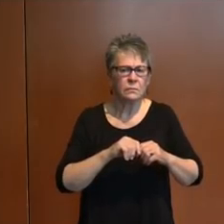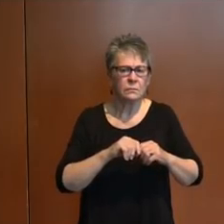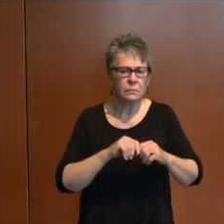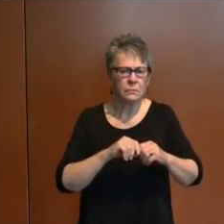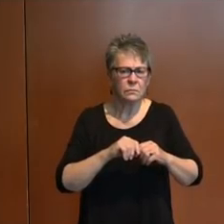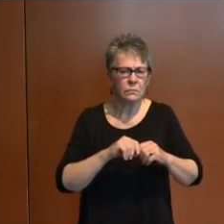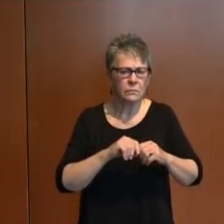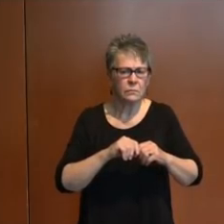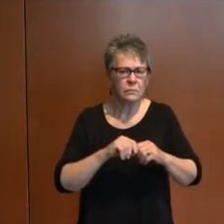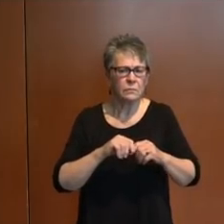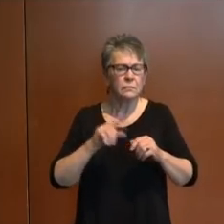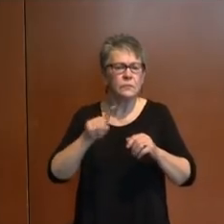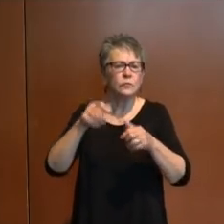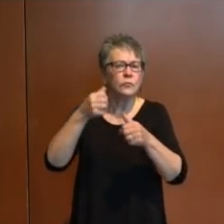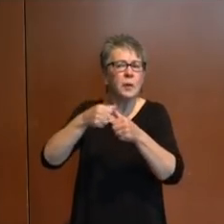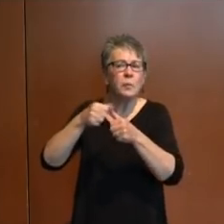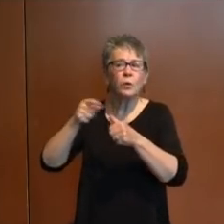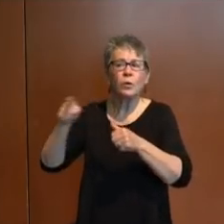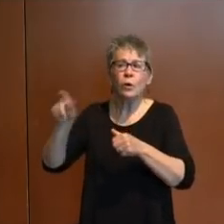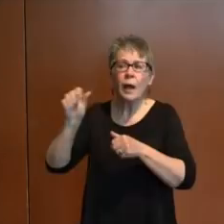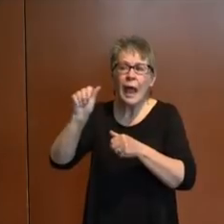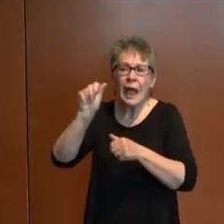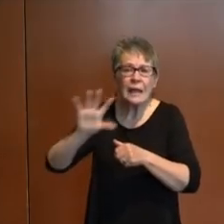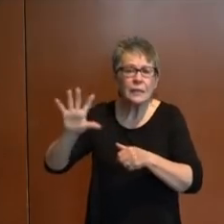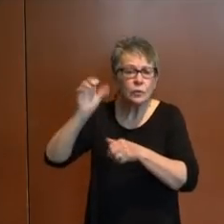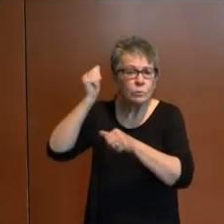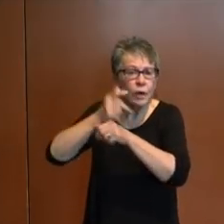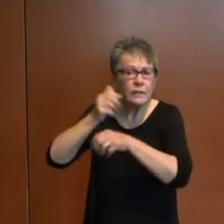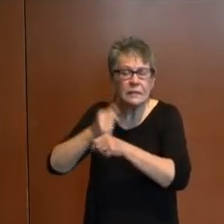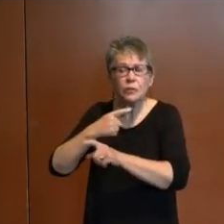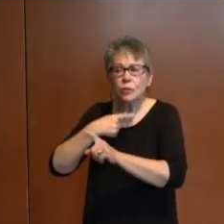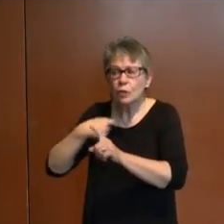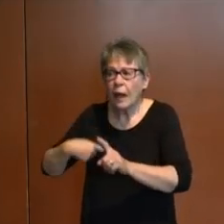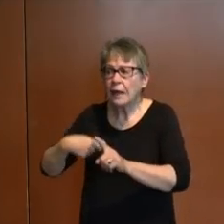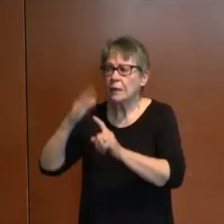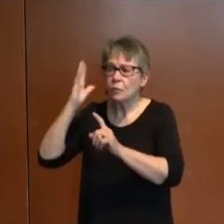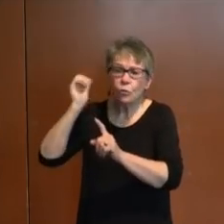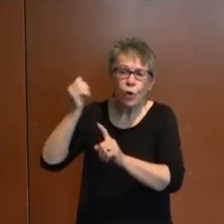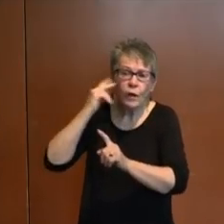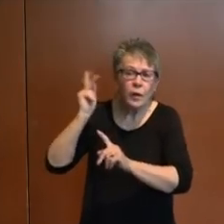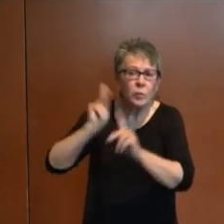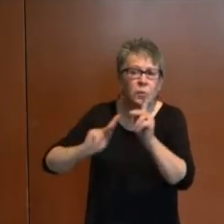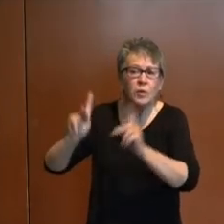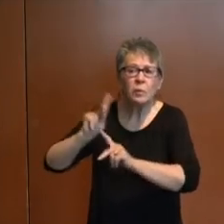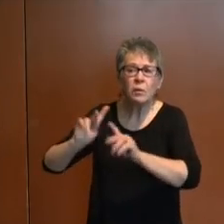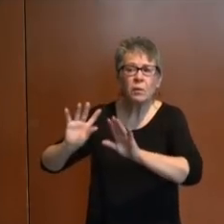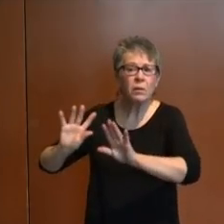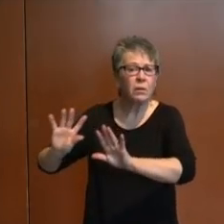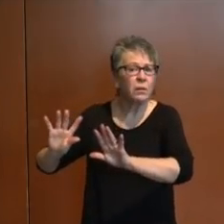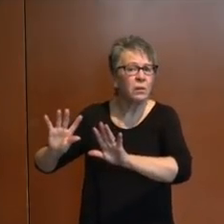just mentioned earlier in my remarks our Korean community, which is one of our most